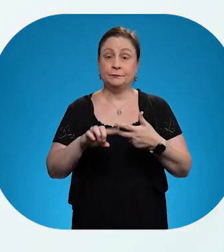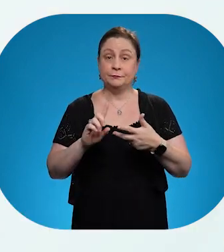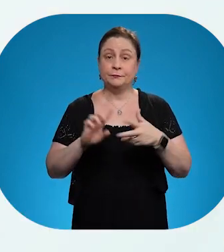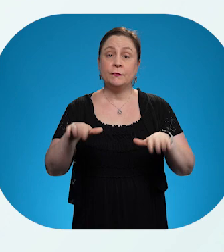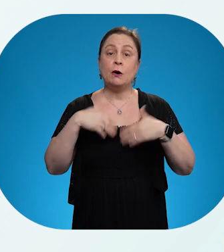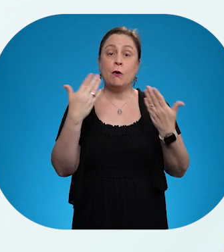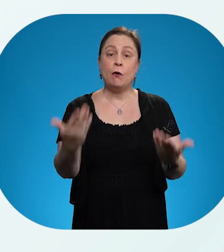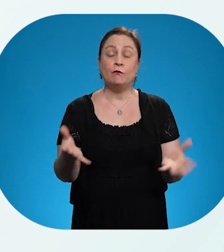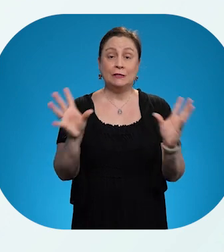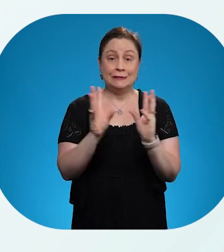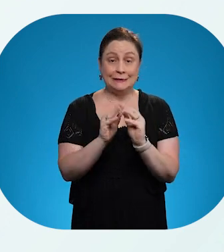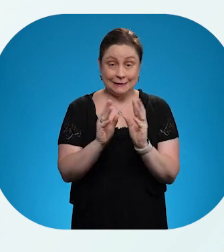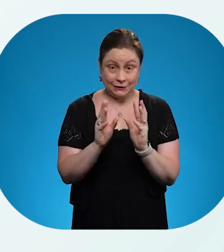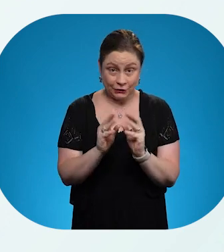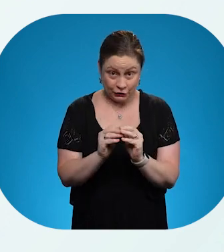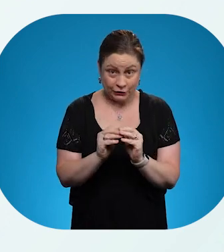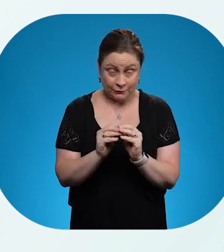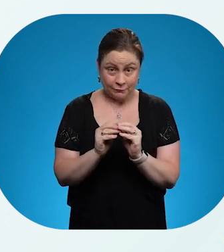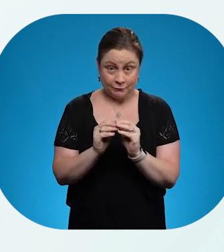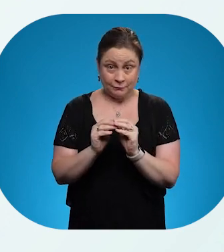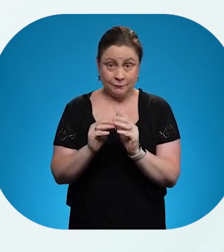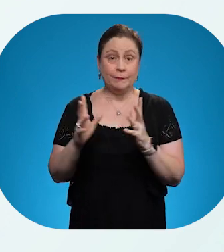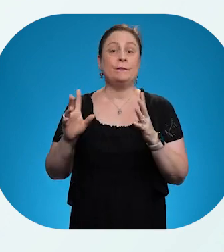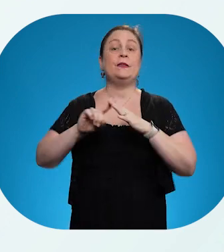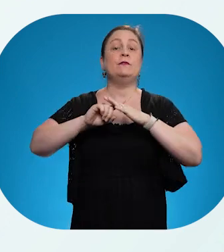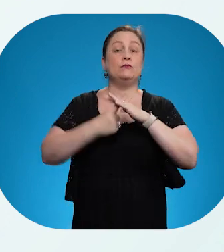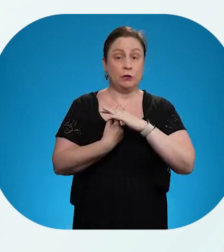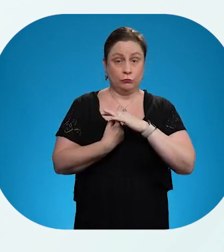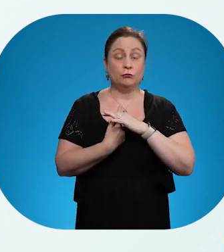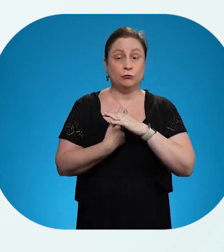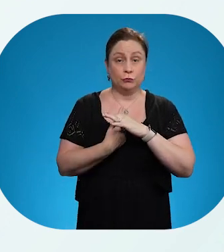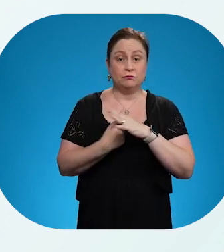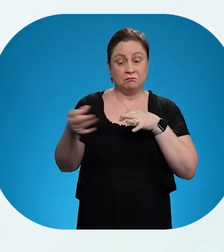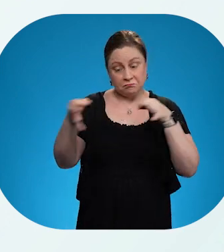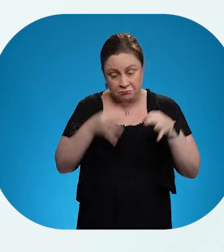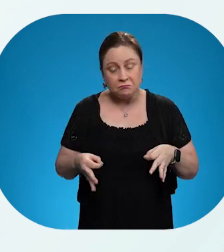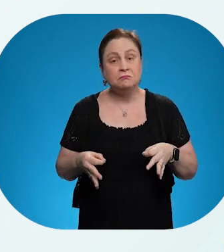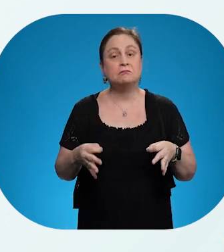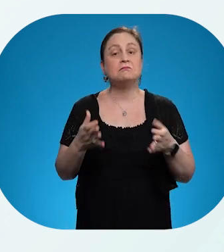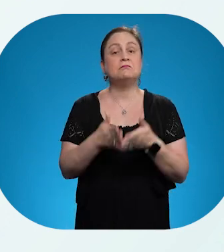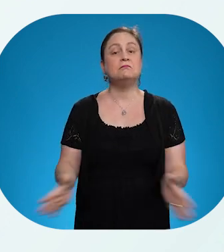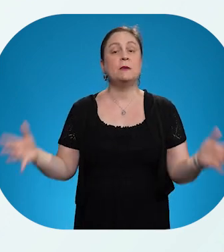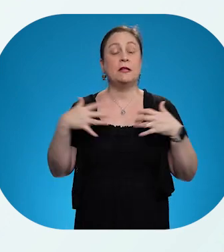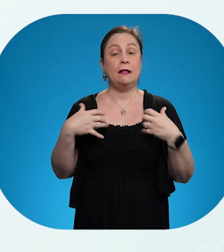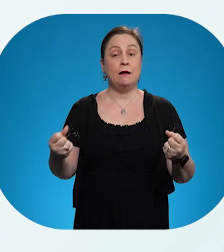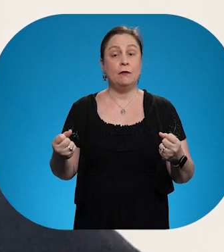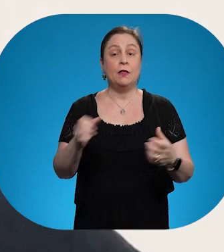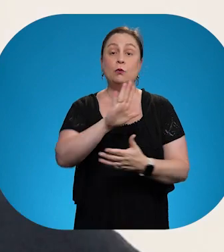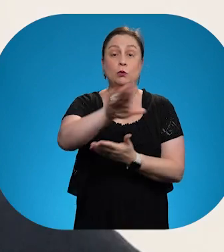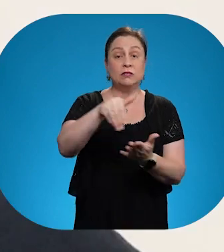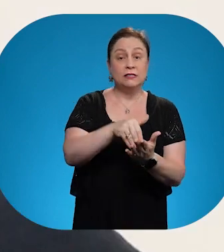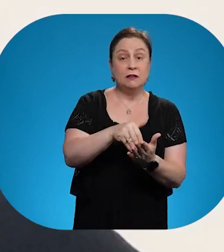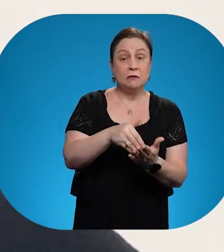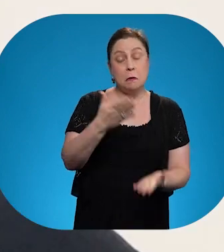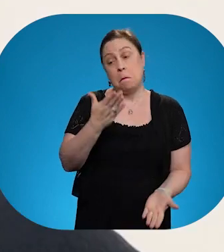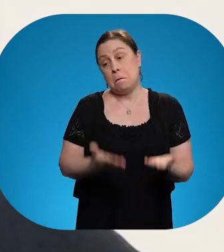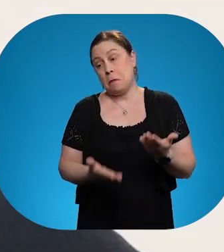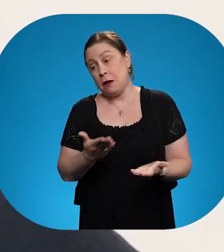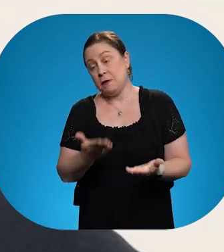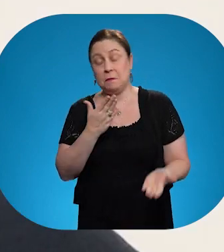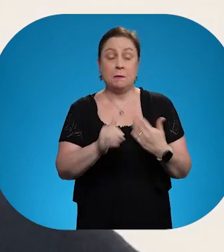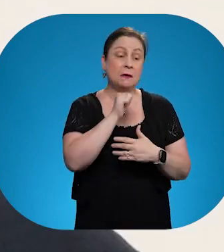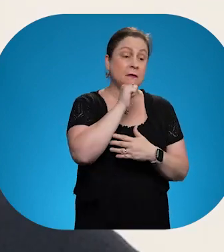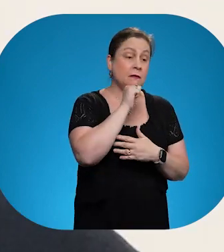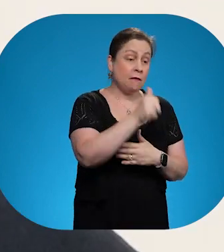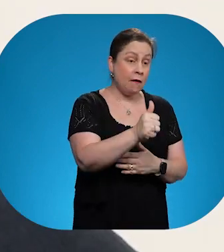that focuses on an introduction to public health. Your center may or may not be interacting with your local health